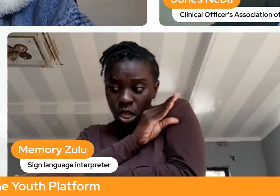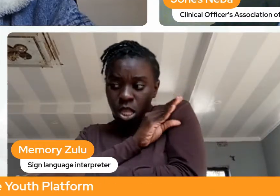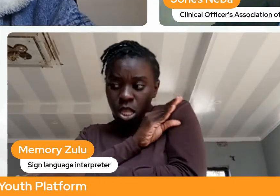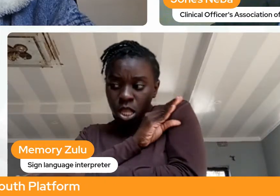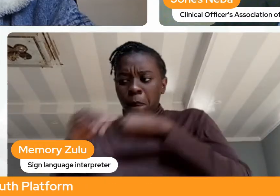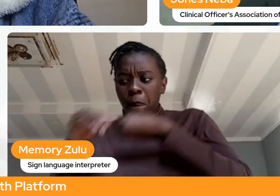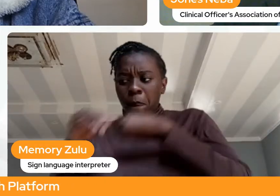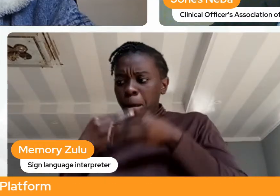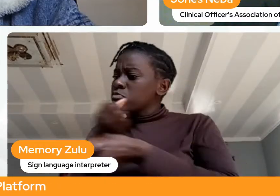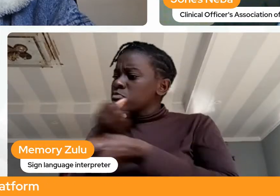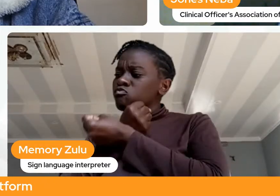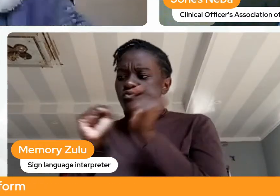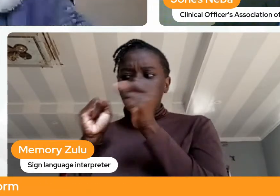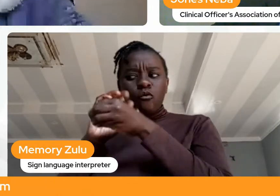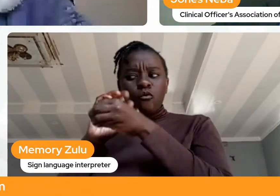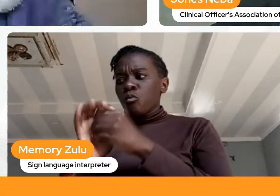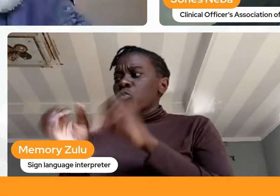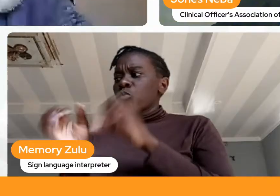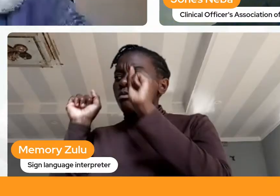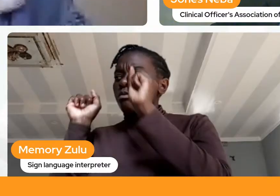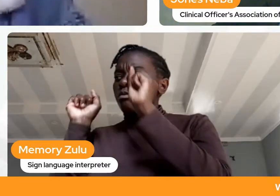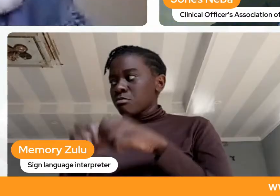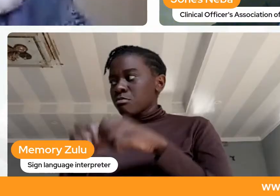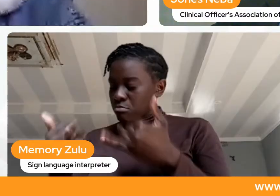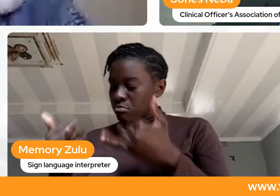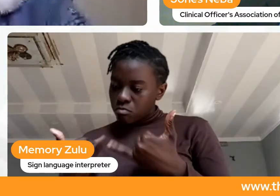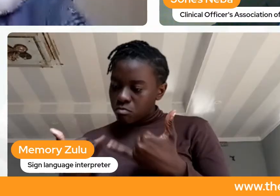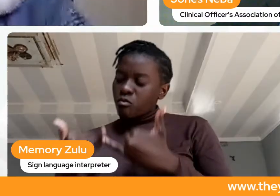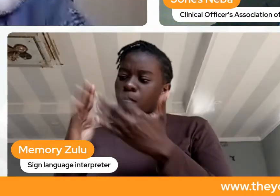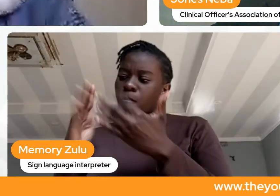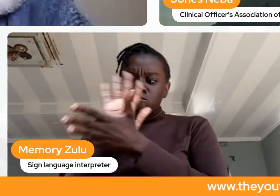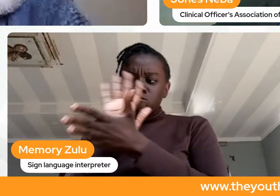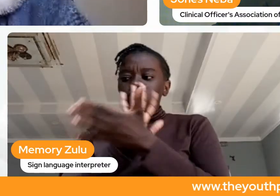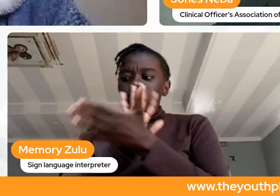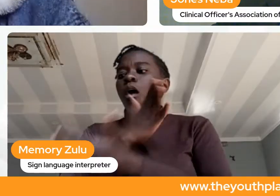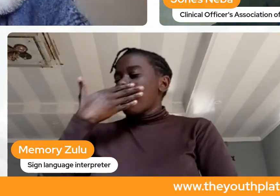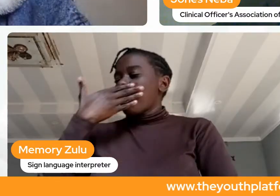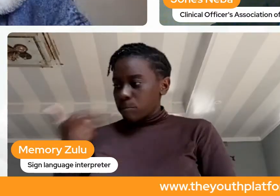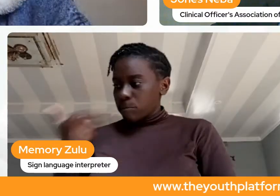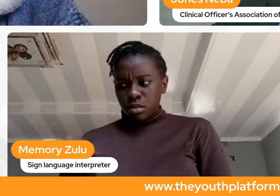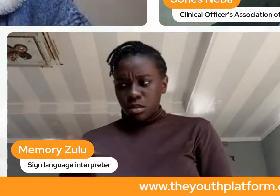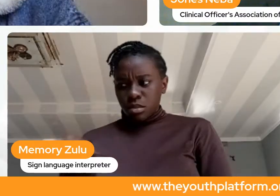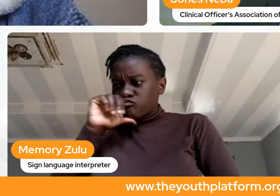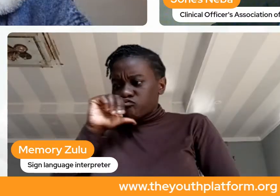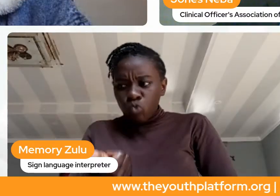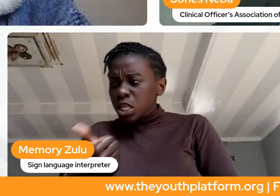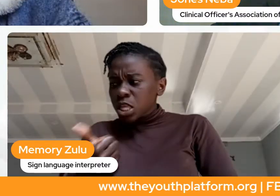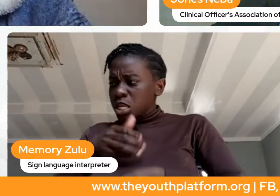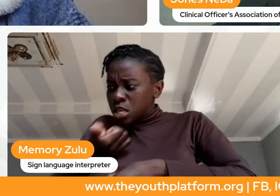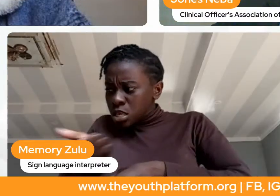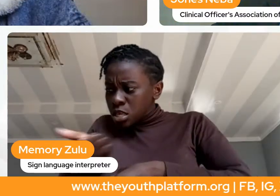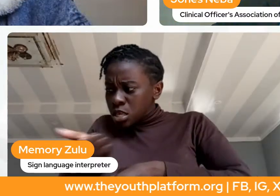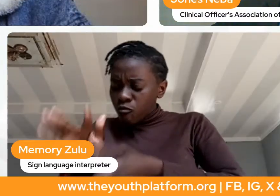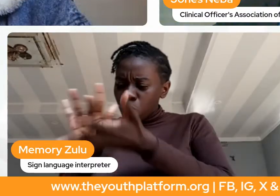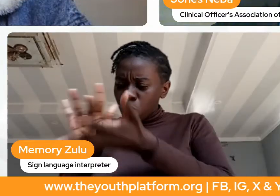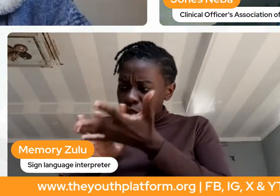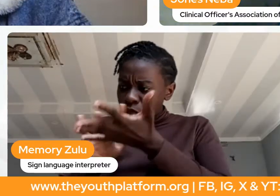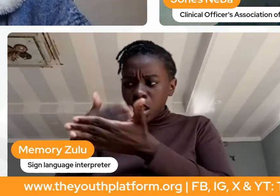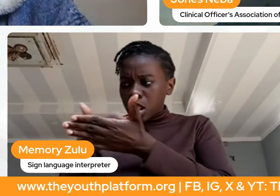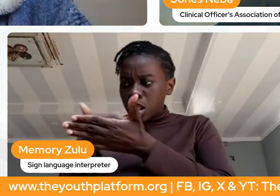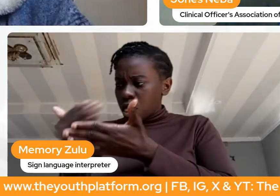in case of those discharge UTIs or discharge STIs,